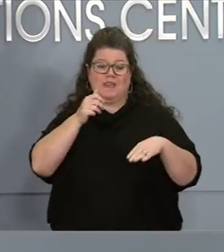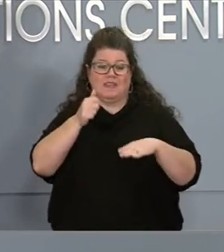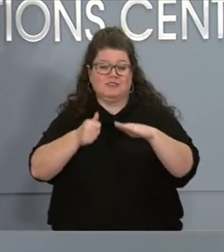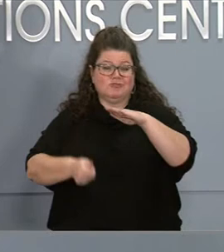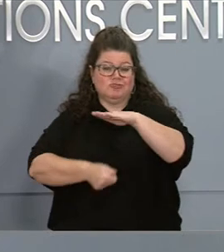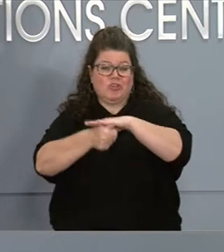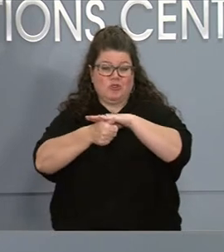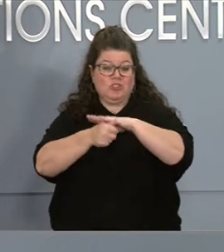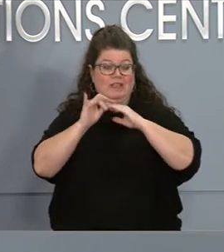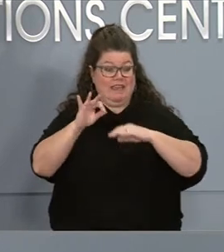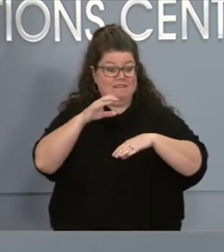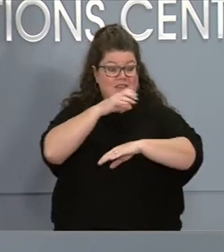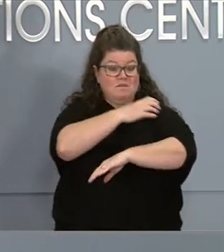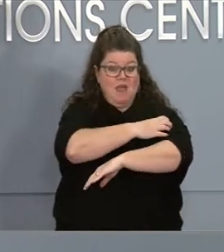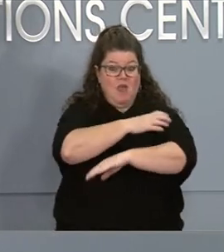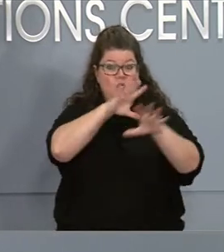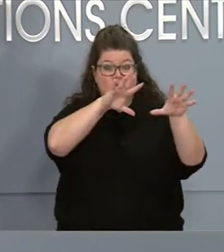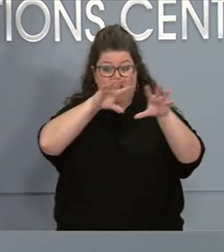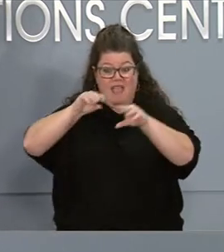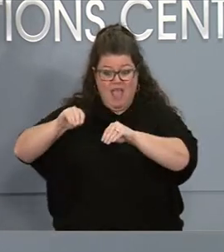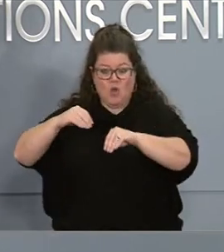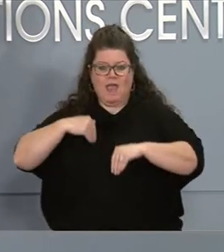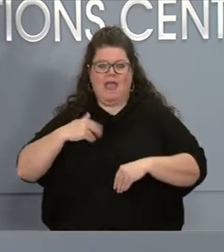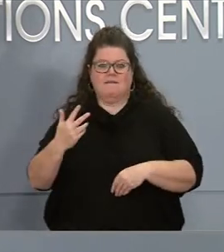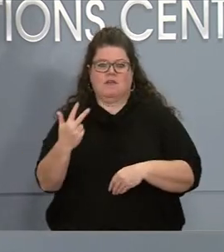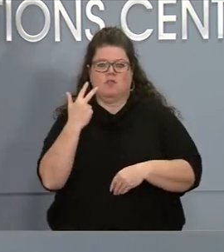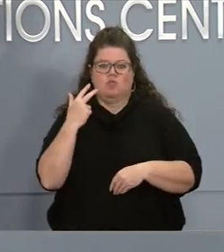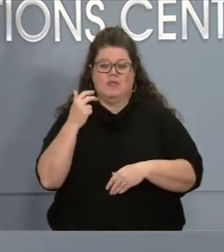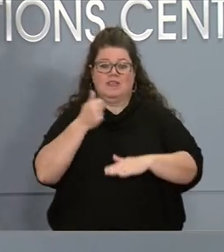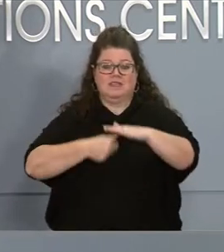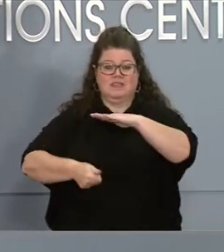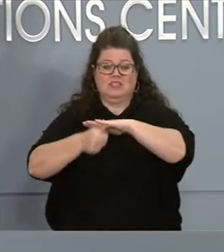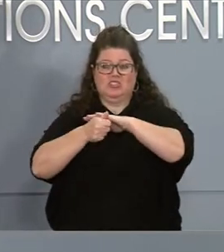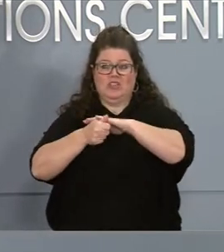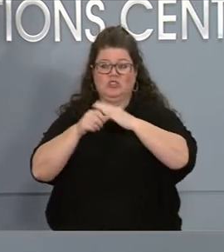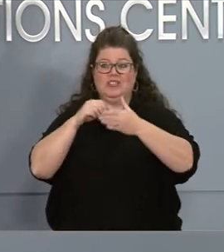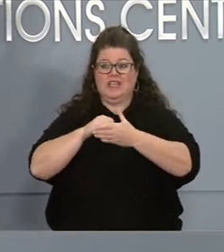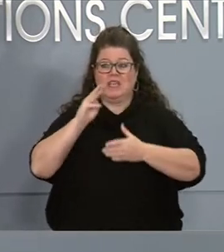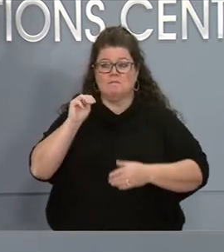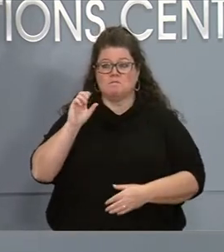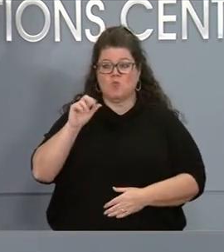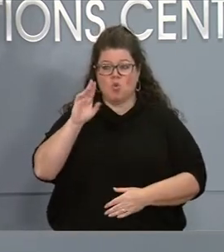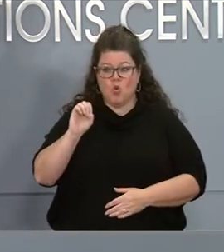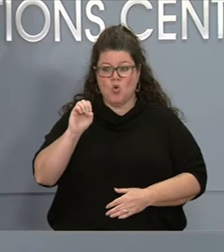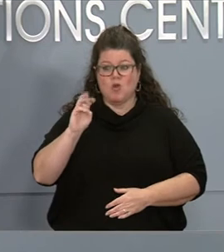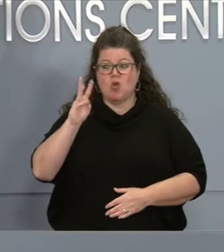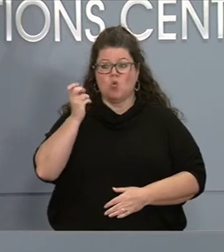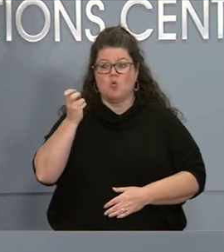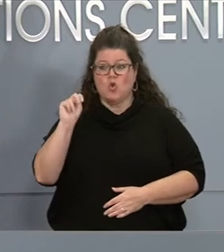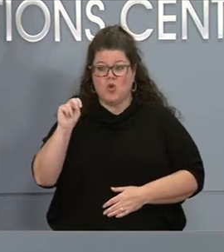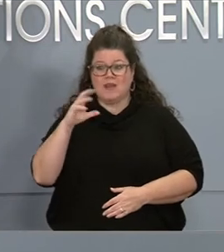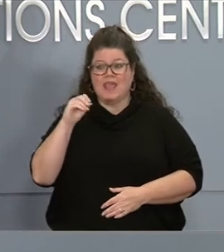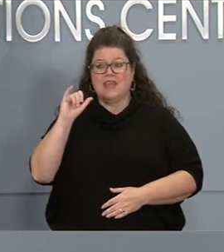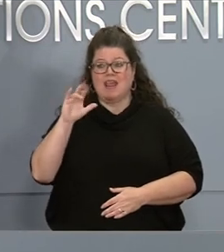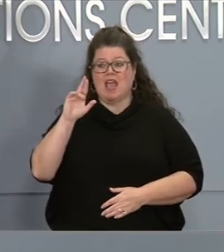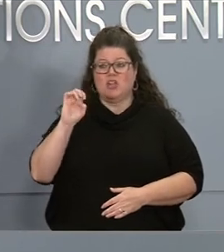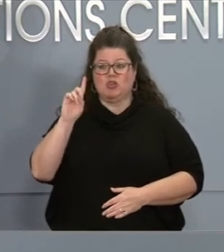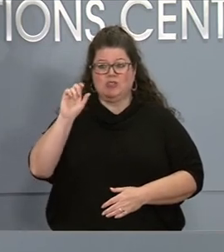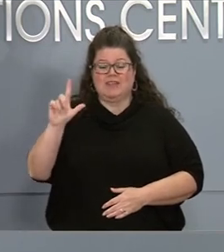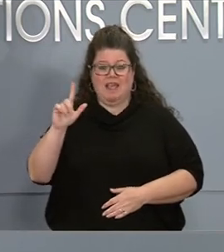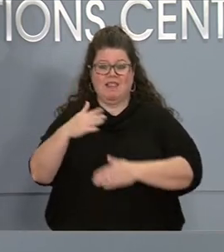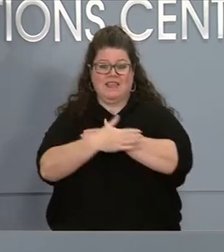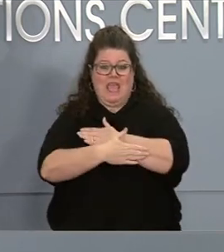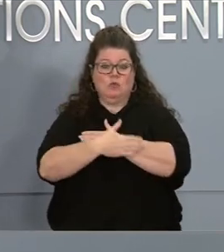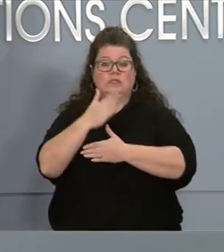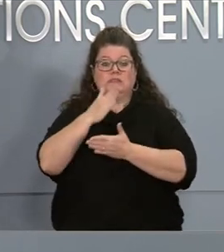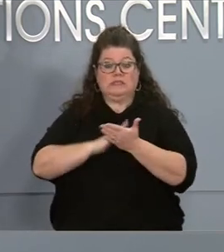lost power. Currently, there are 3 shelters or warming centers open in Moore, Warren, and Iredell counties, and a few others are